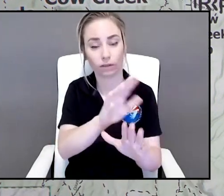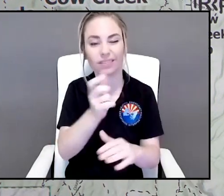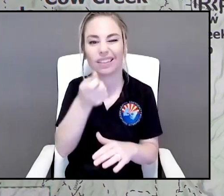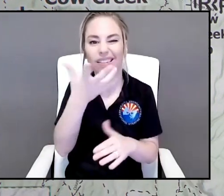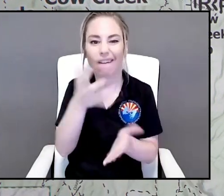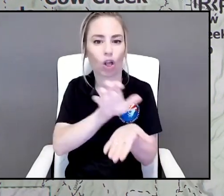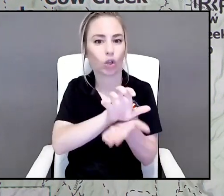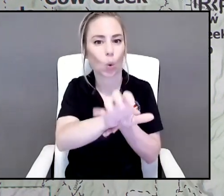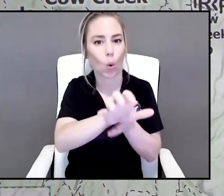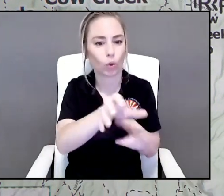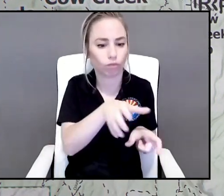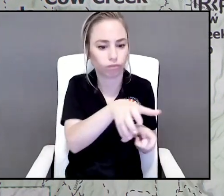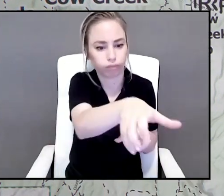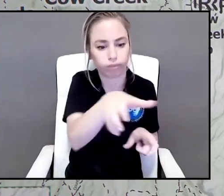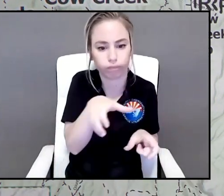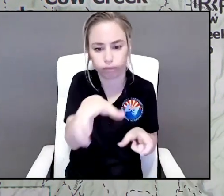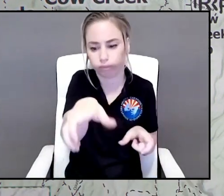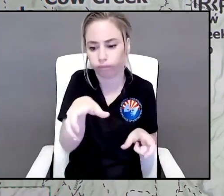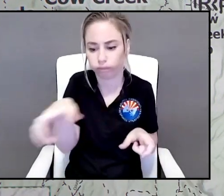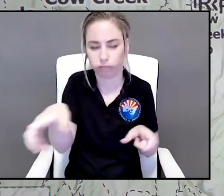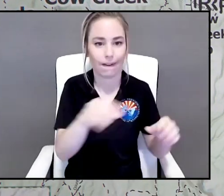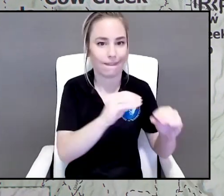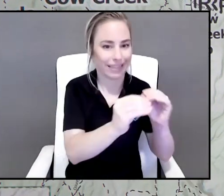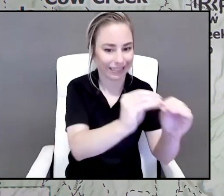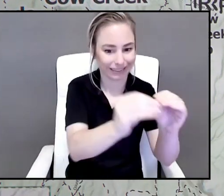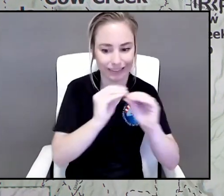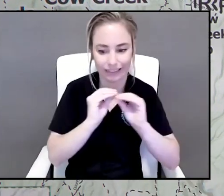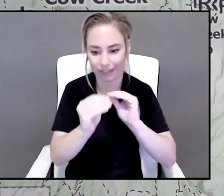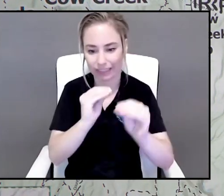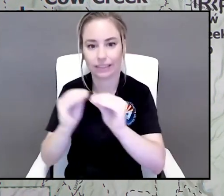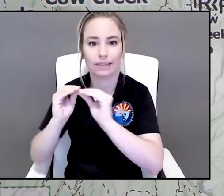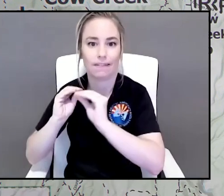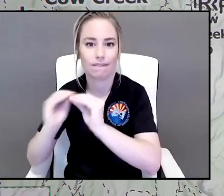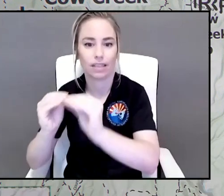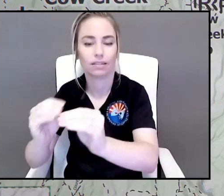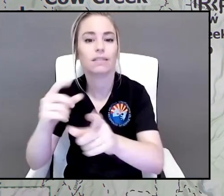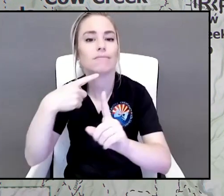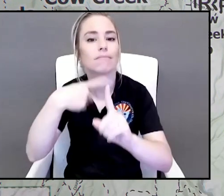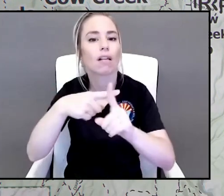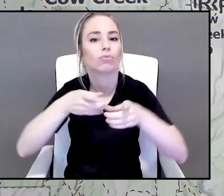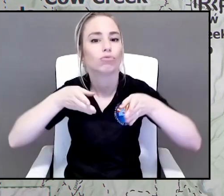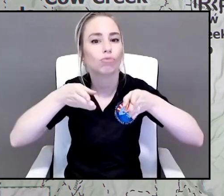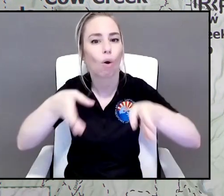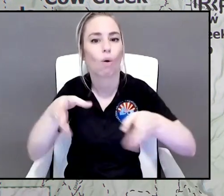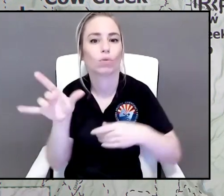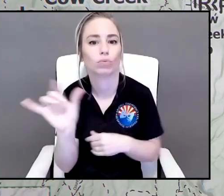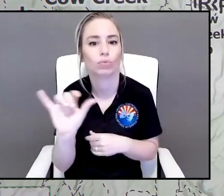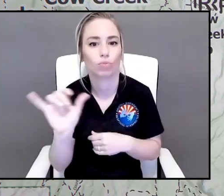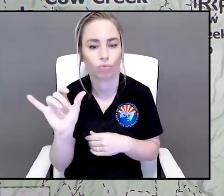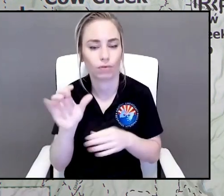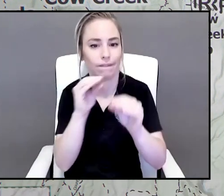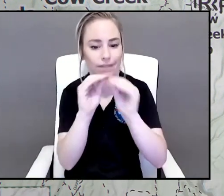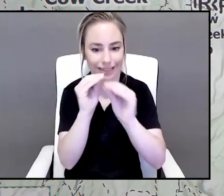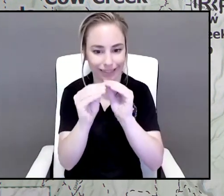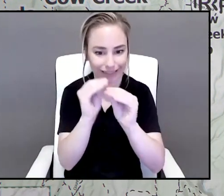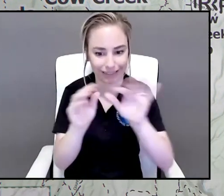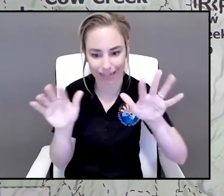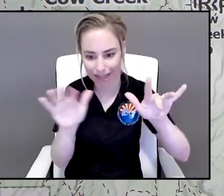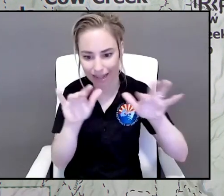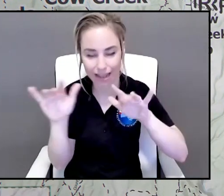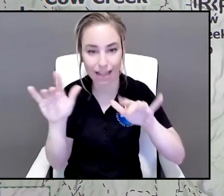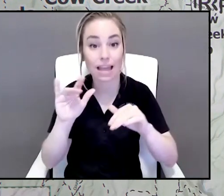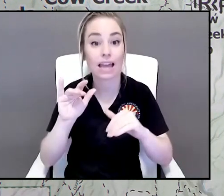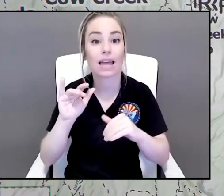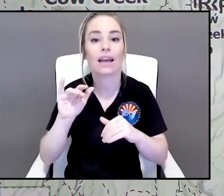working on. There's a series of roads in there that they used as well. So if it was roads, they're trying to fix those roads back up. If it was dozer lines,